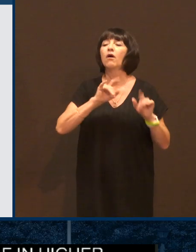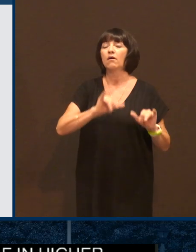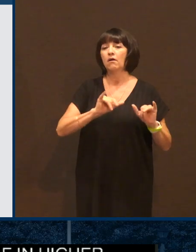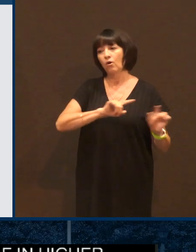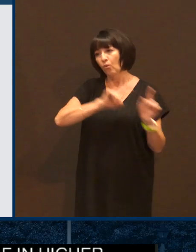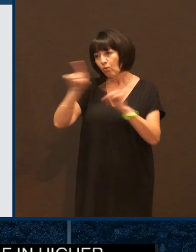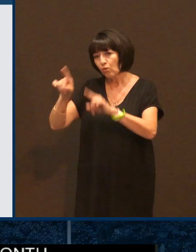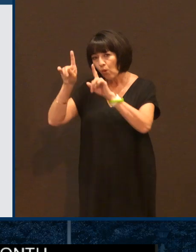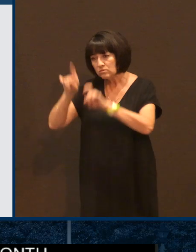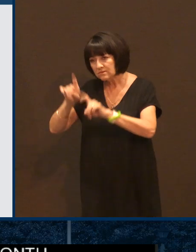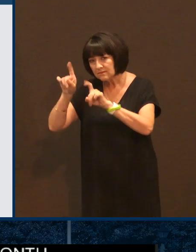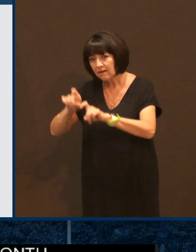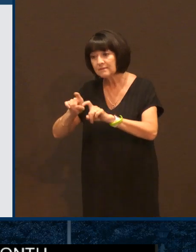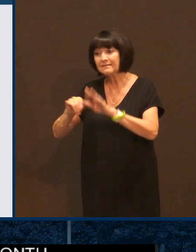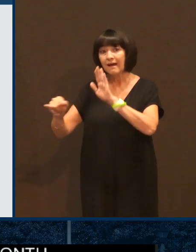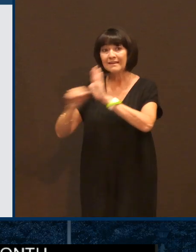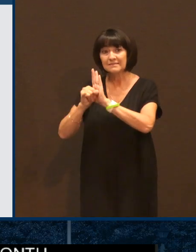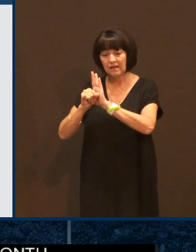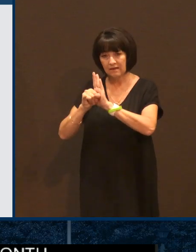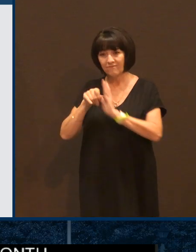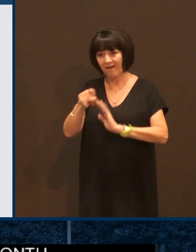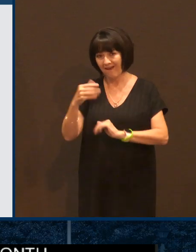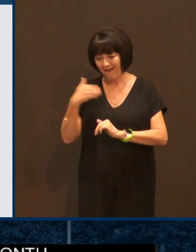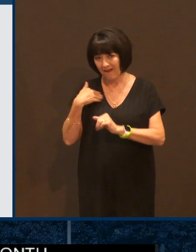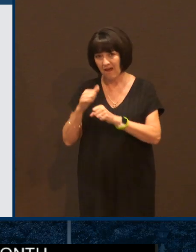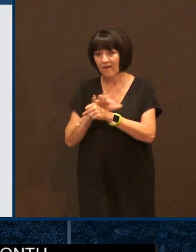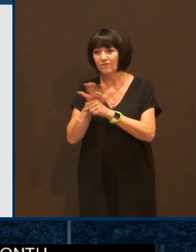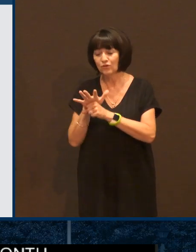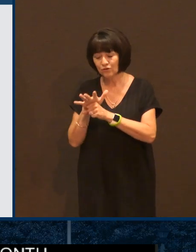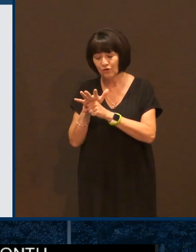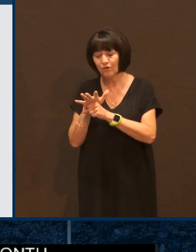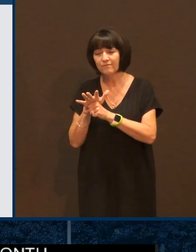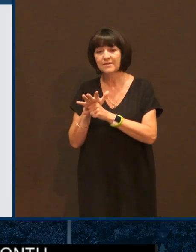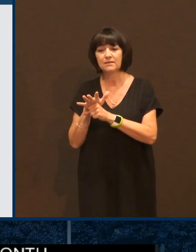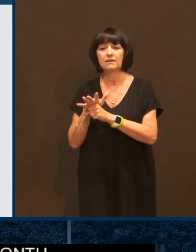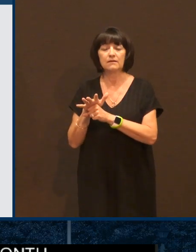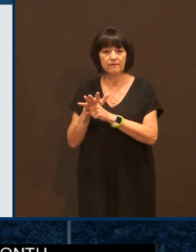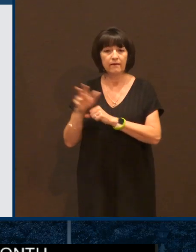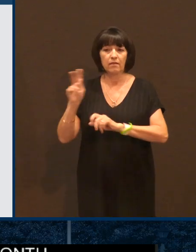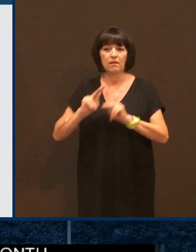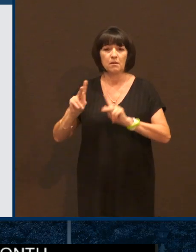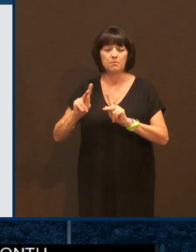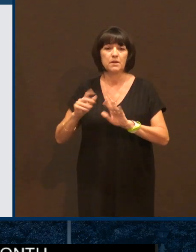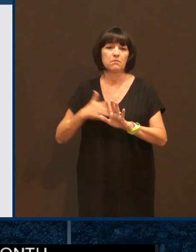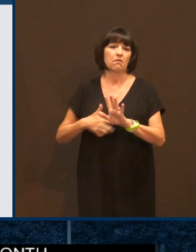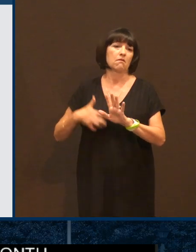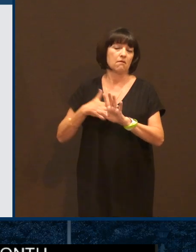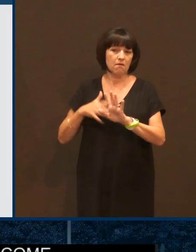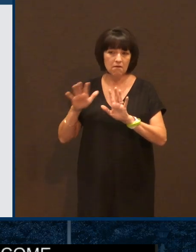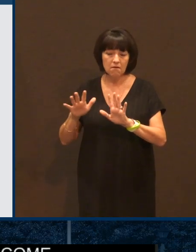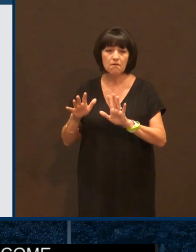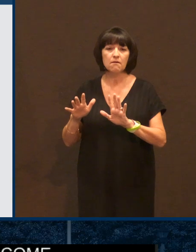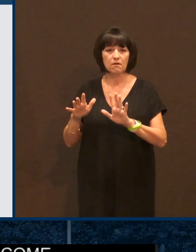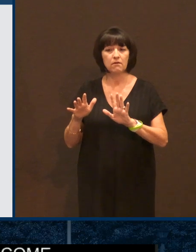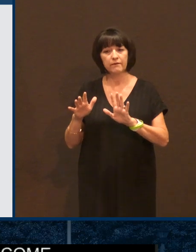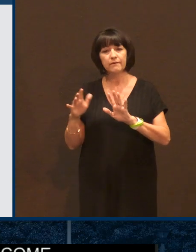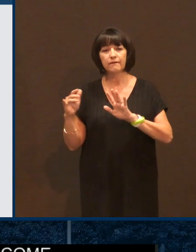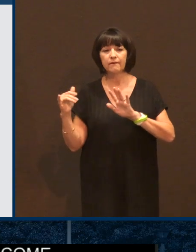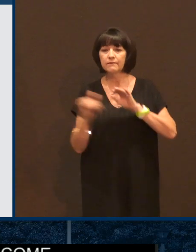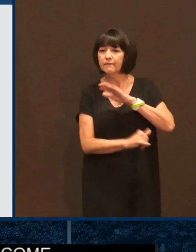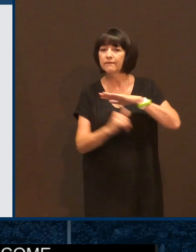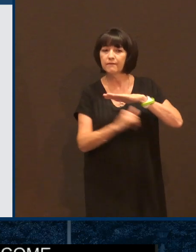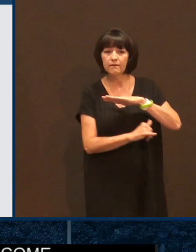kind of bad, with some complacency and some bad decision-making around senior week for high school students, and then as the bars